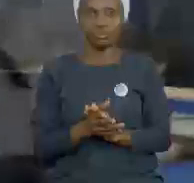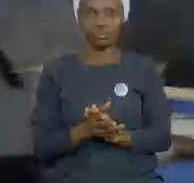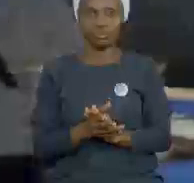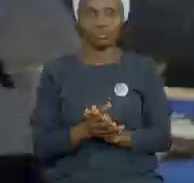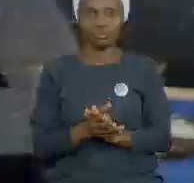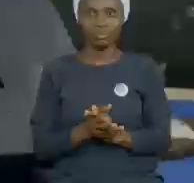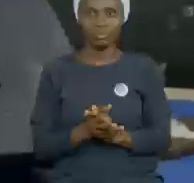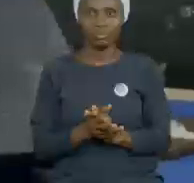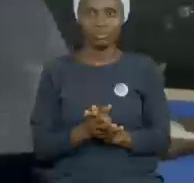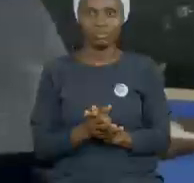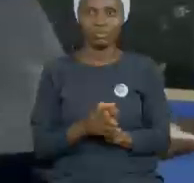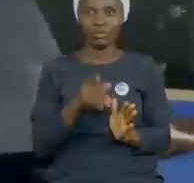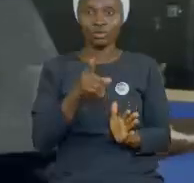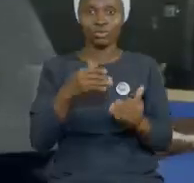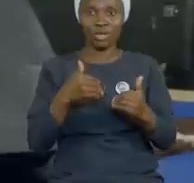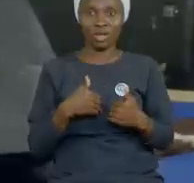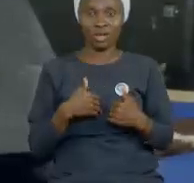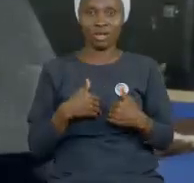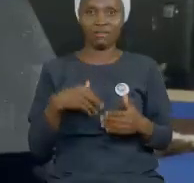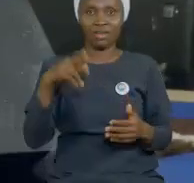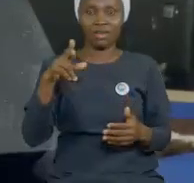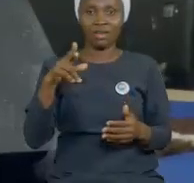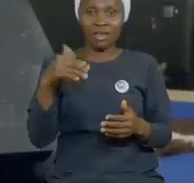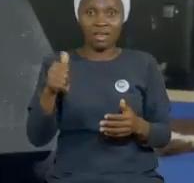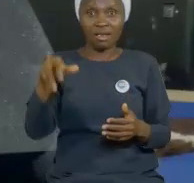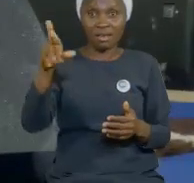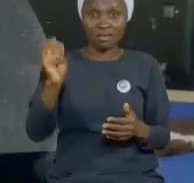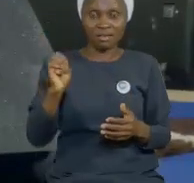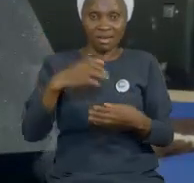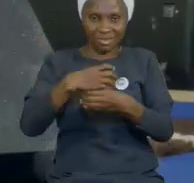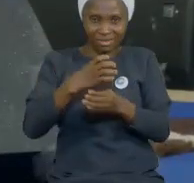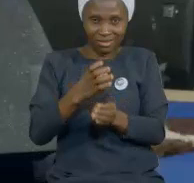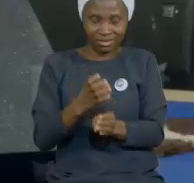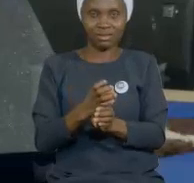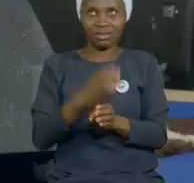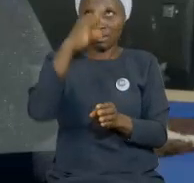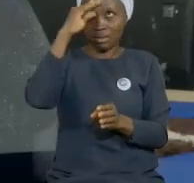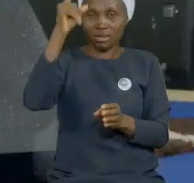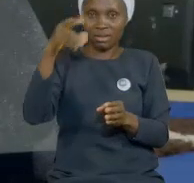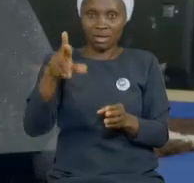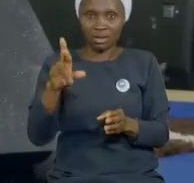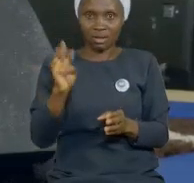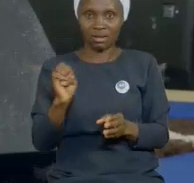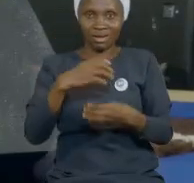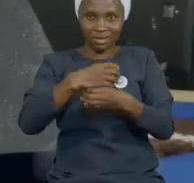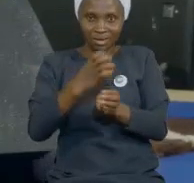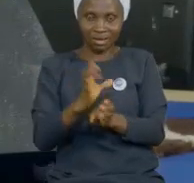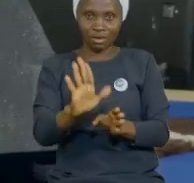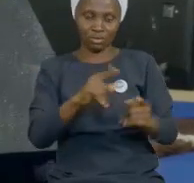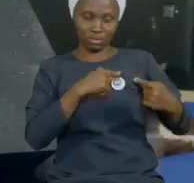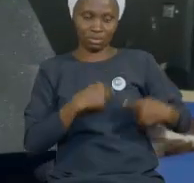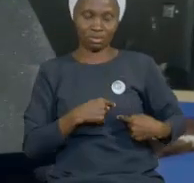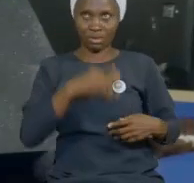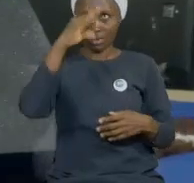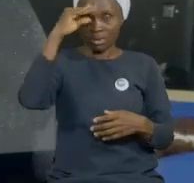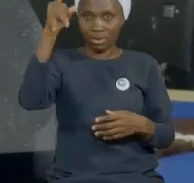Actually, you have a recreation. He recreates your heart. He recreates